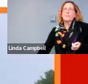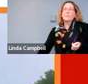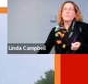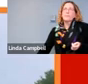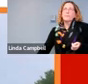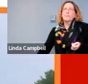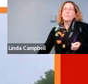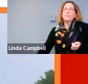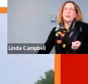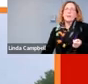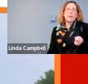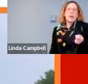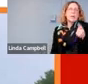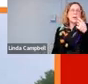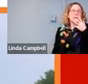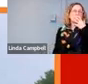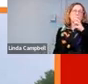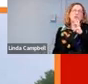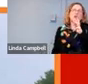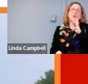found.